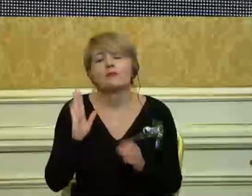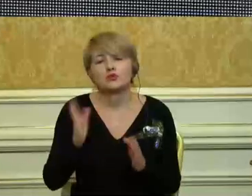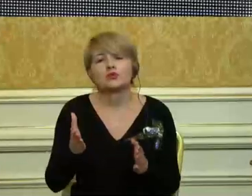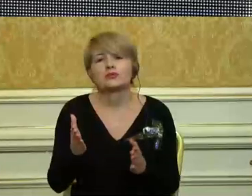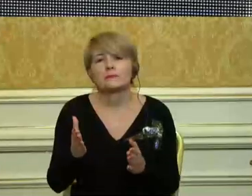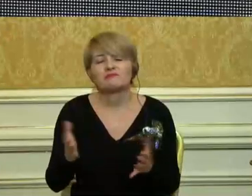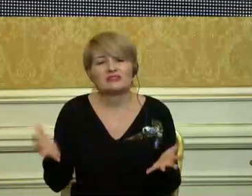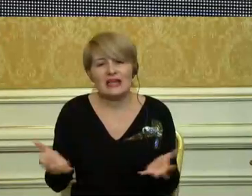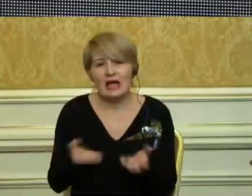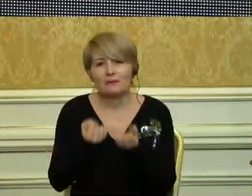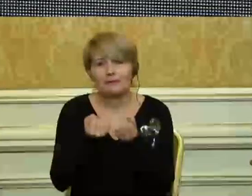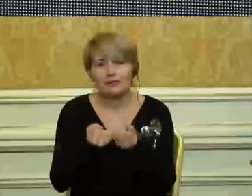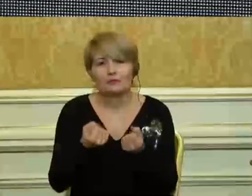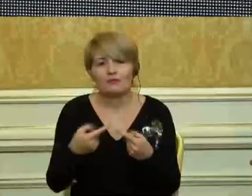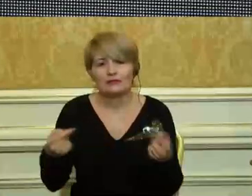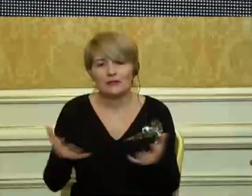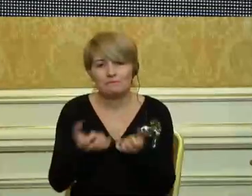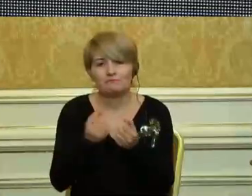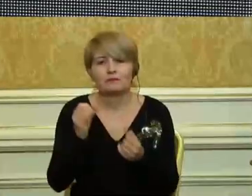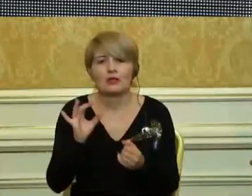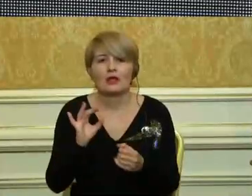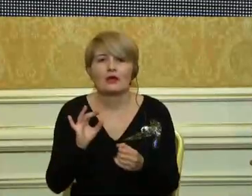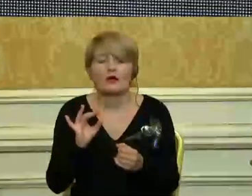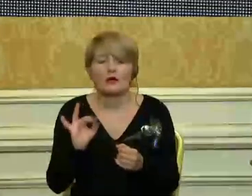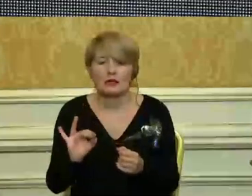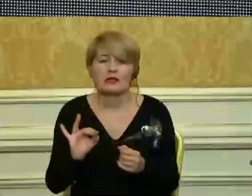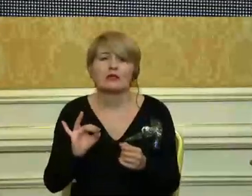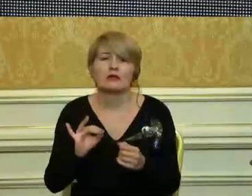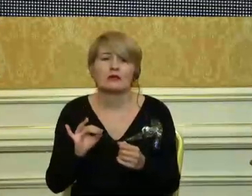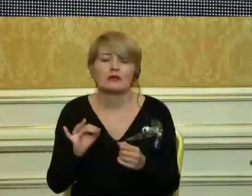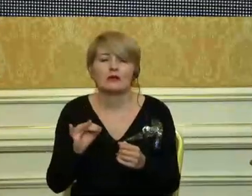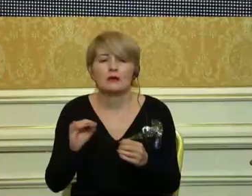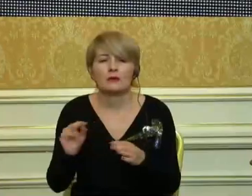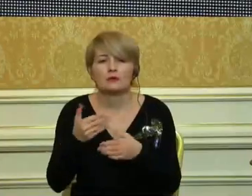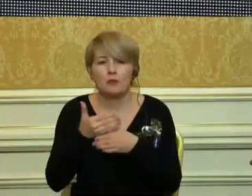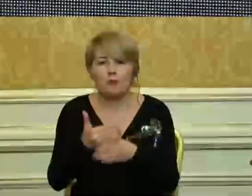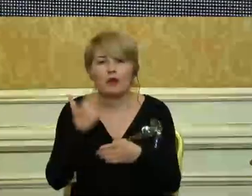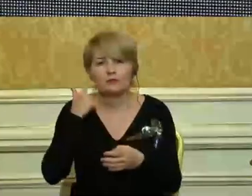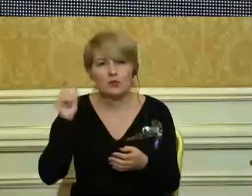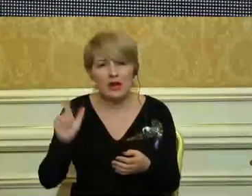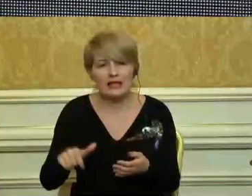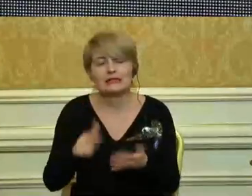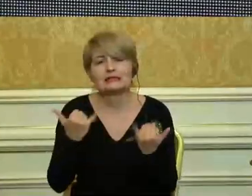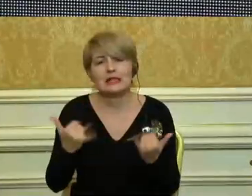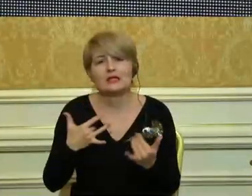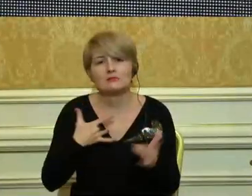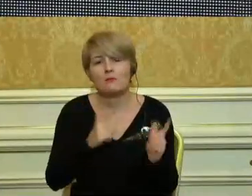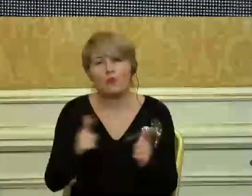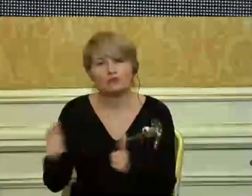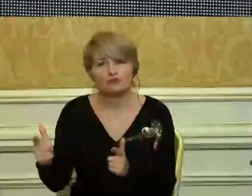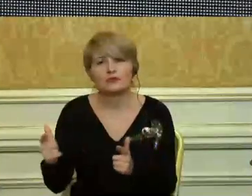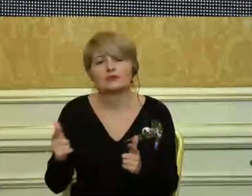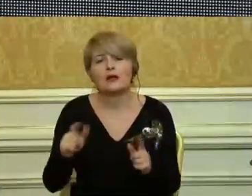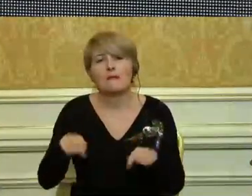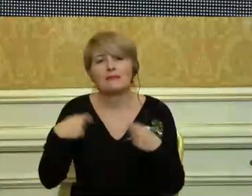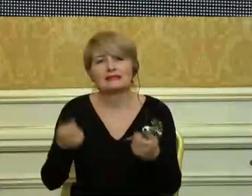include its naval forces. The United States recently agreed to transfer to Ukraine two island-class patrol boats. This